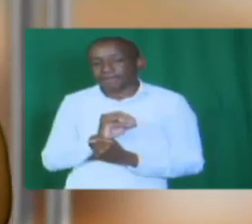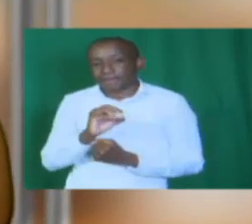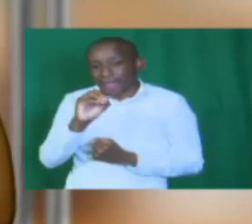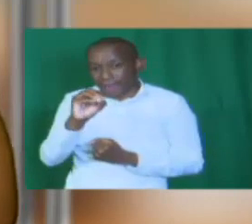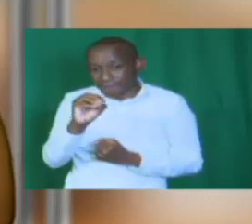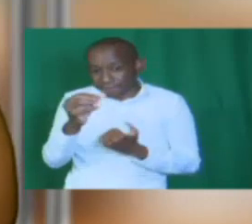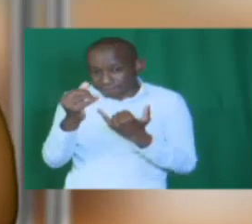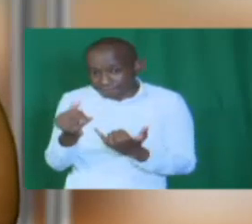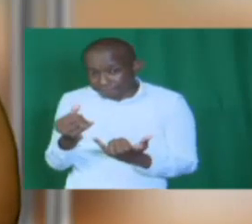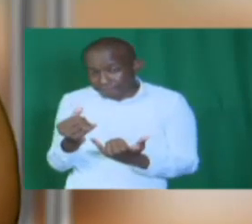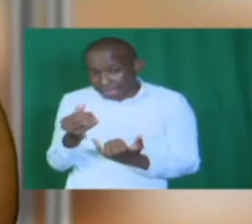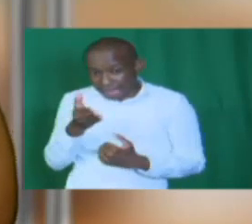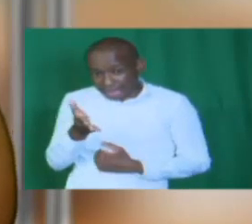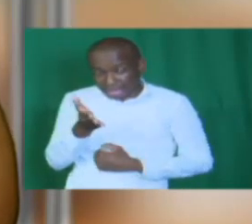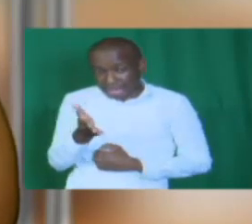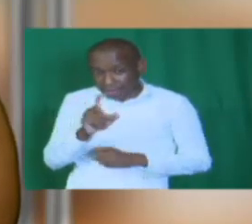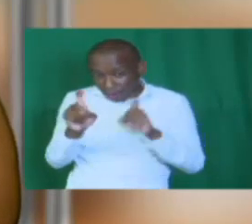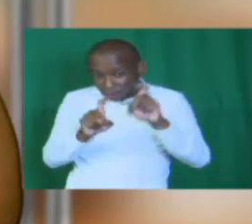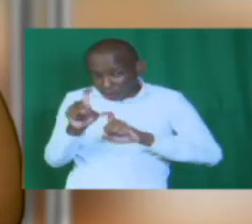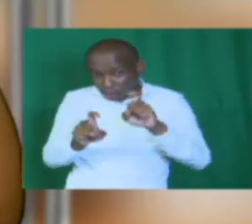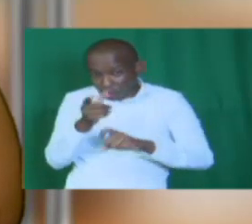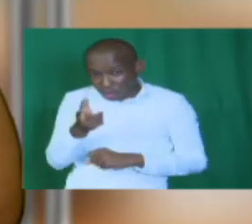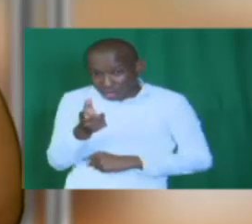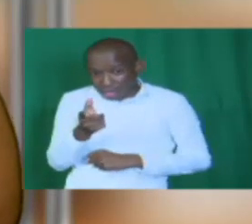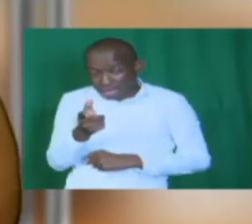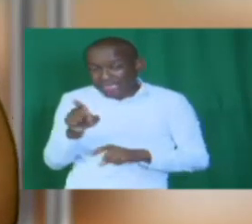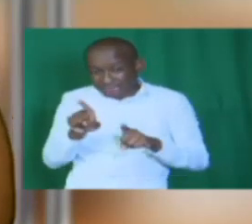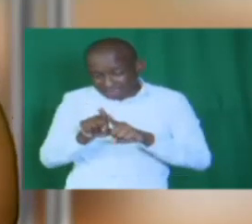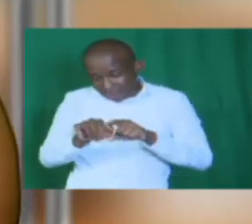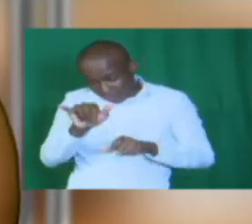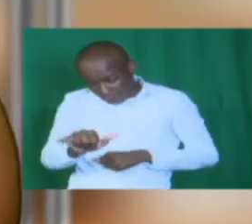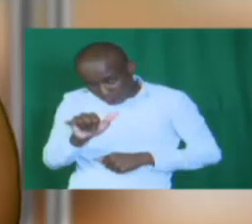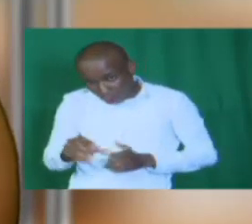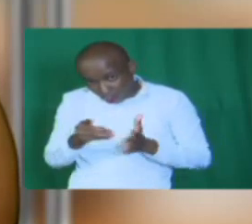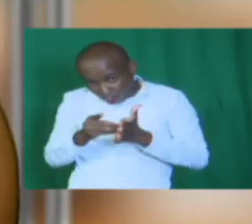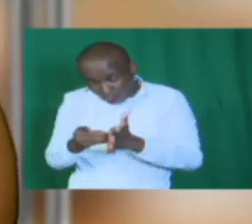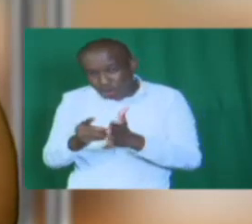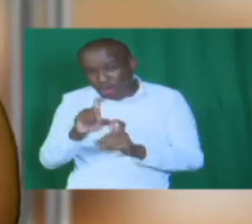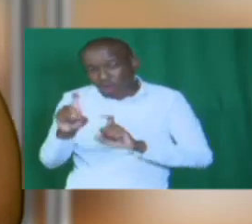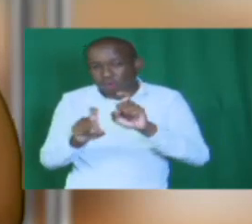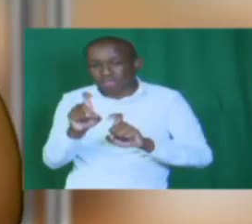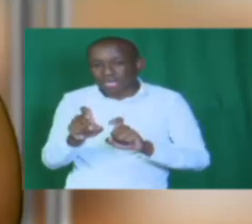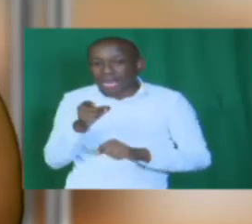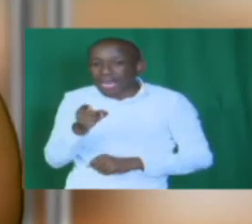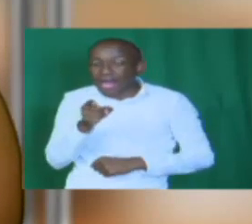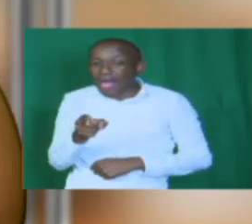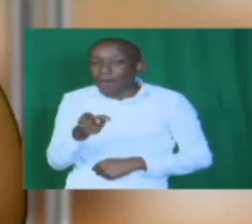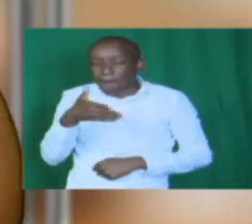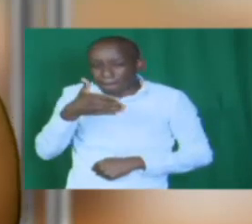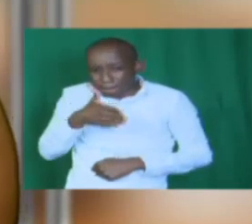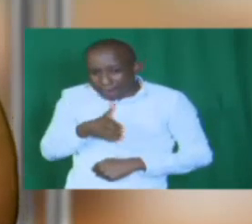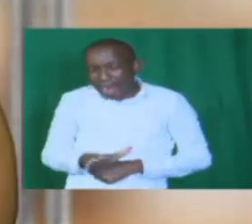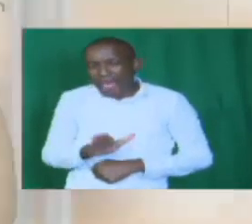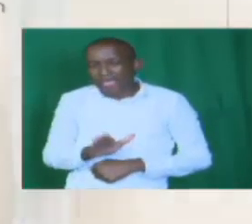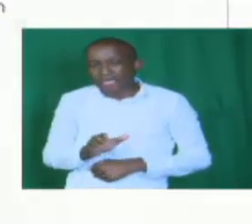questions. The state questions are also low order questions, and they require you to mention